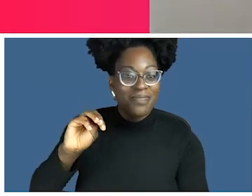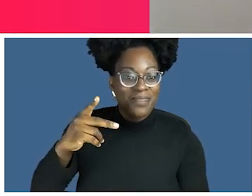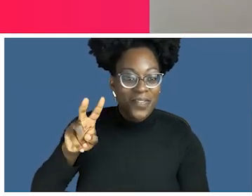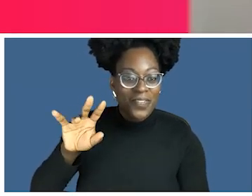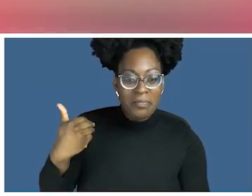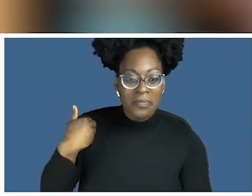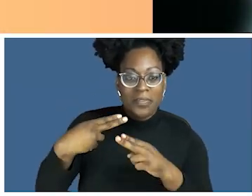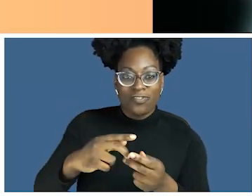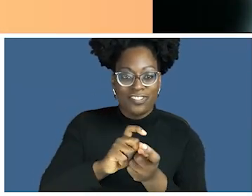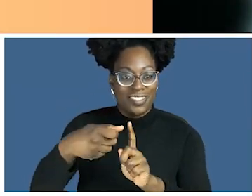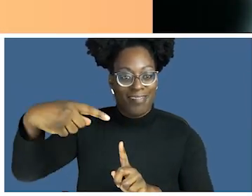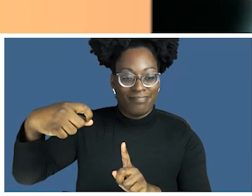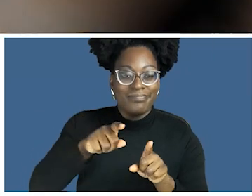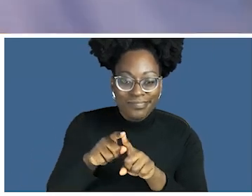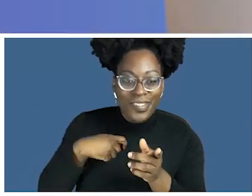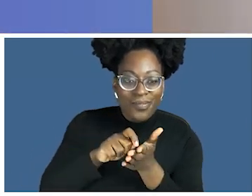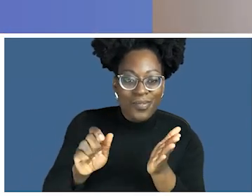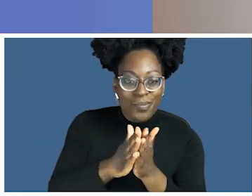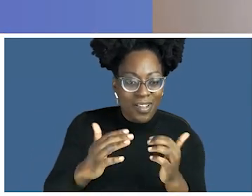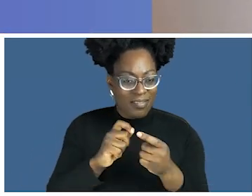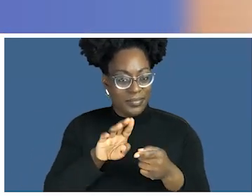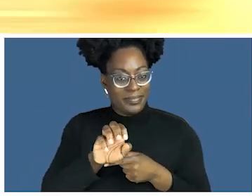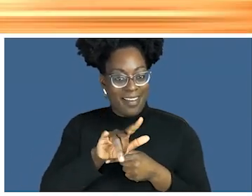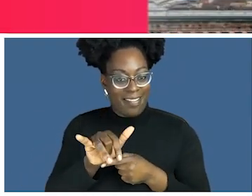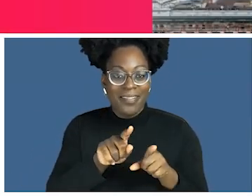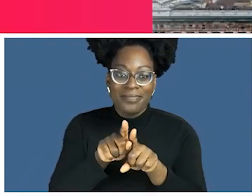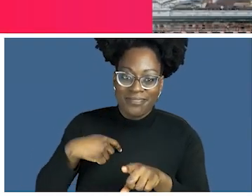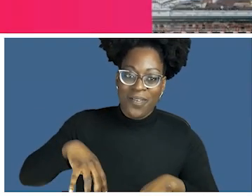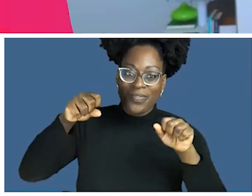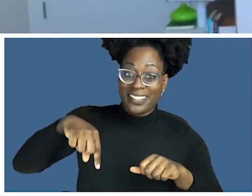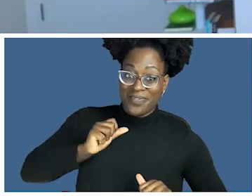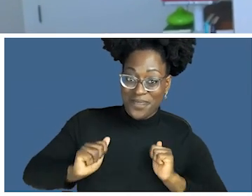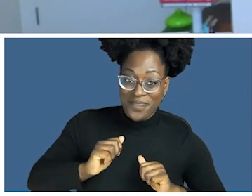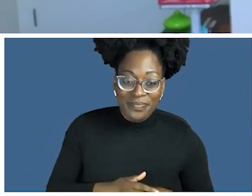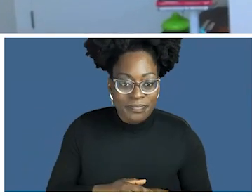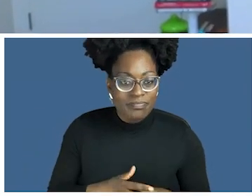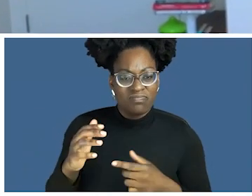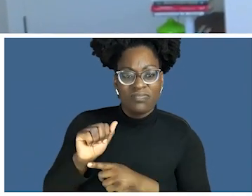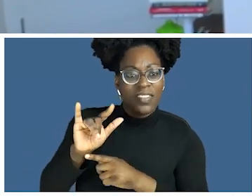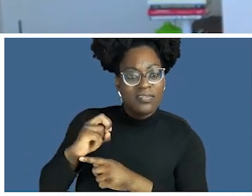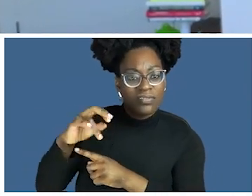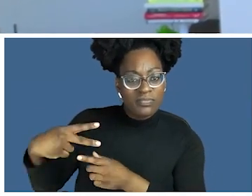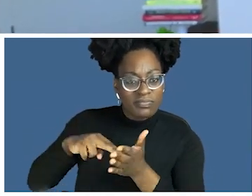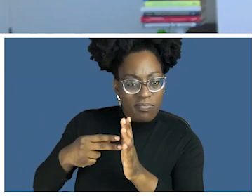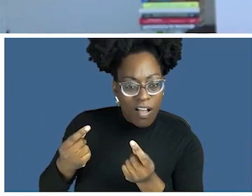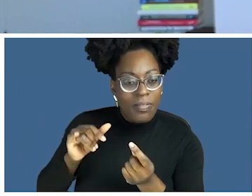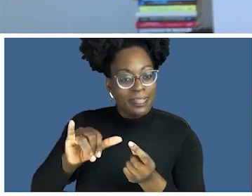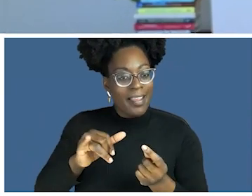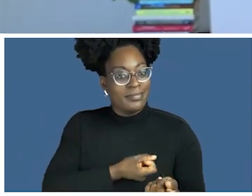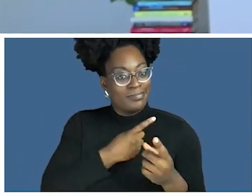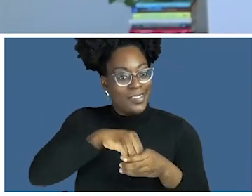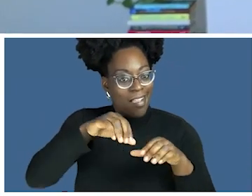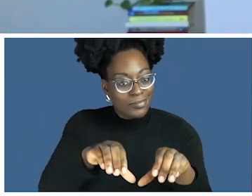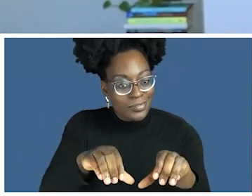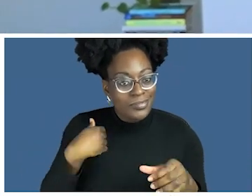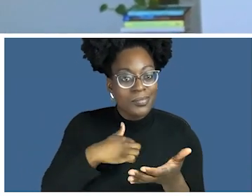Catalyst. I'm also the author of How to Be an Ally and your host for this show. Allyship is empathy in action. We